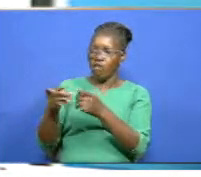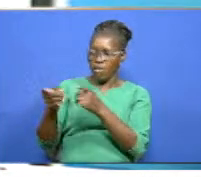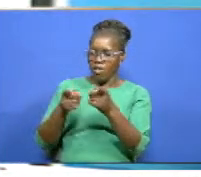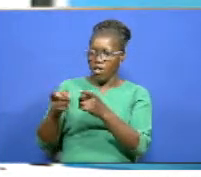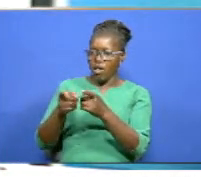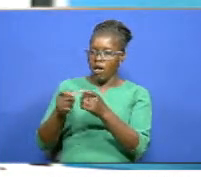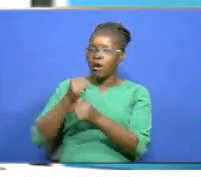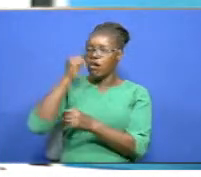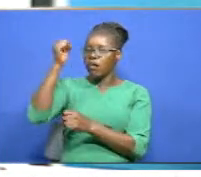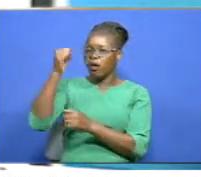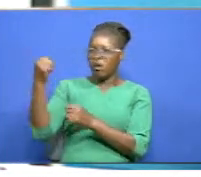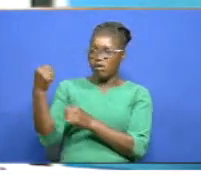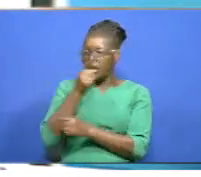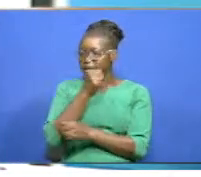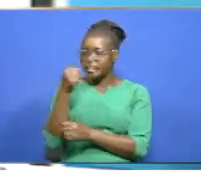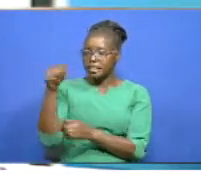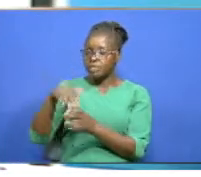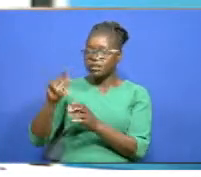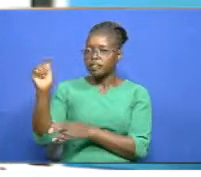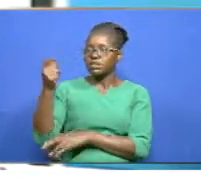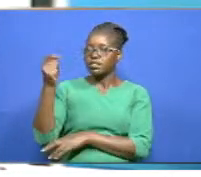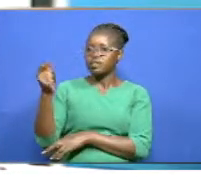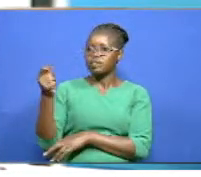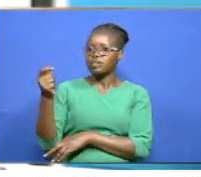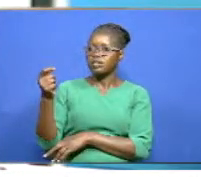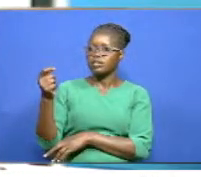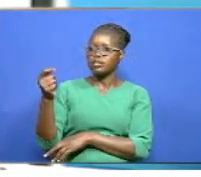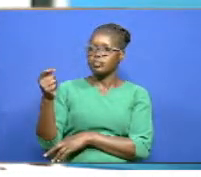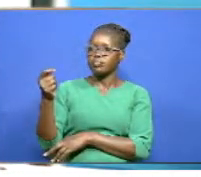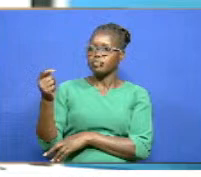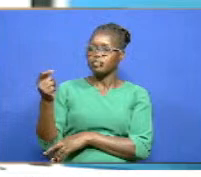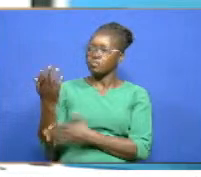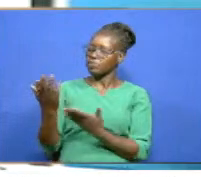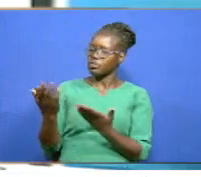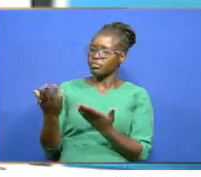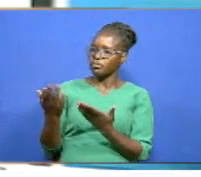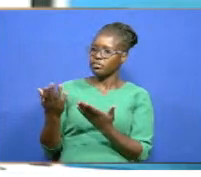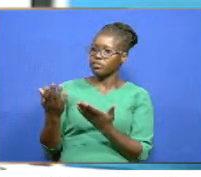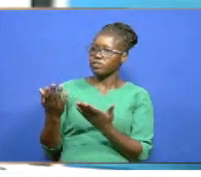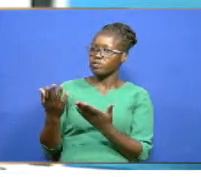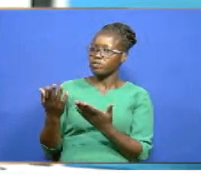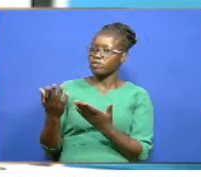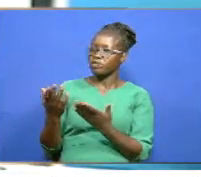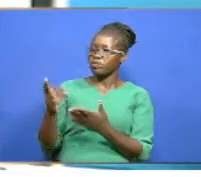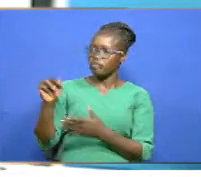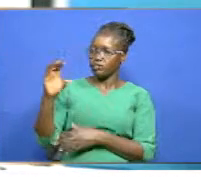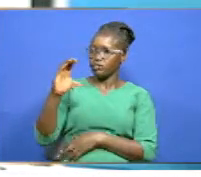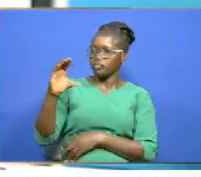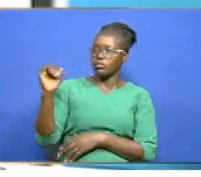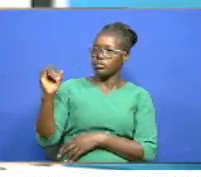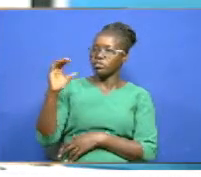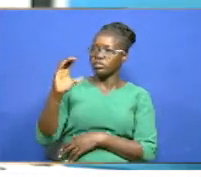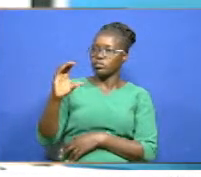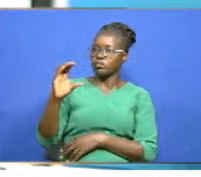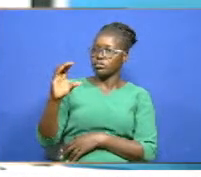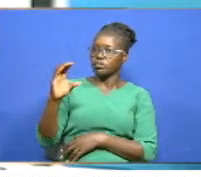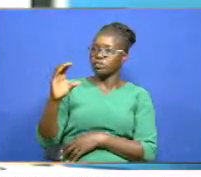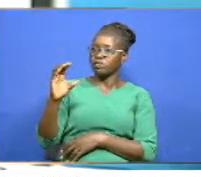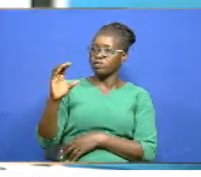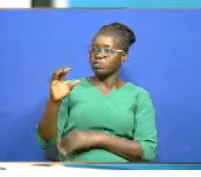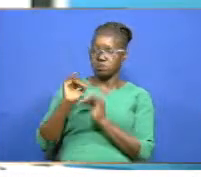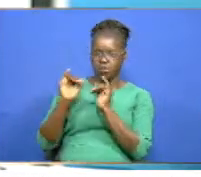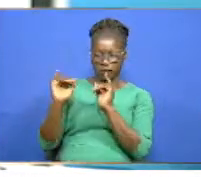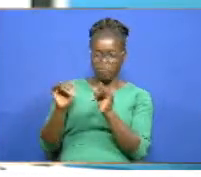Kenya. And you know, I can tell you for free that the NCIC should look at the